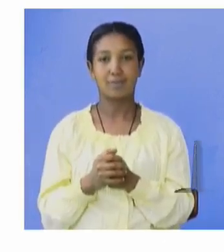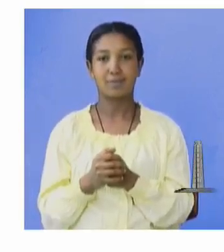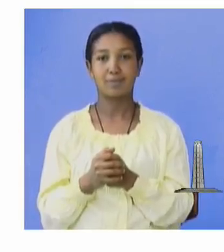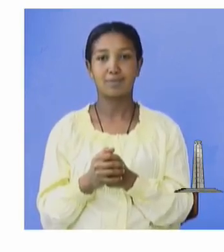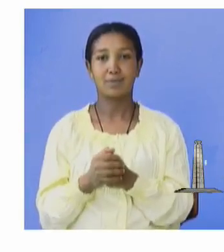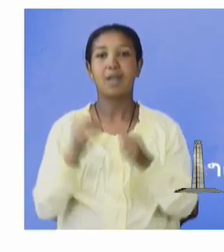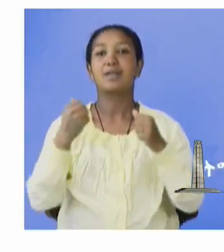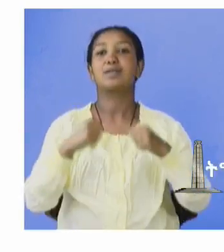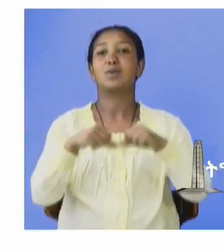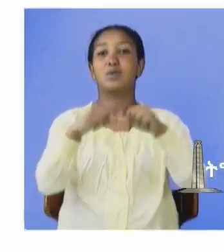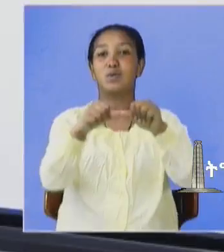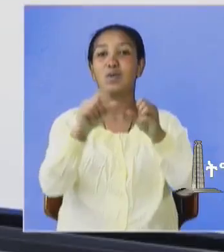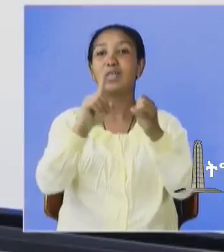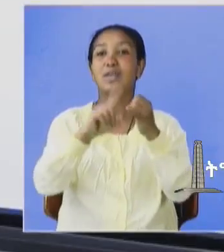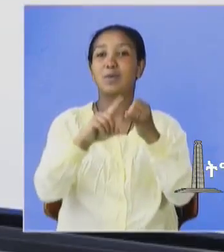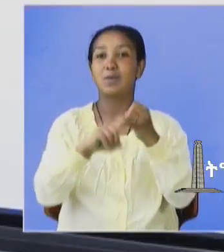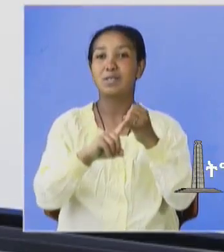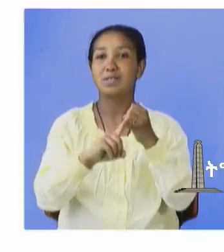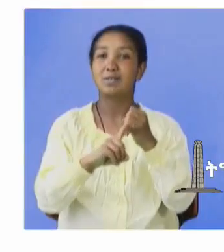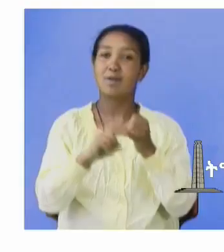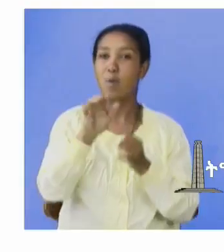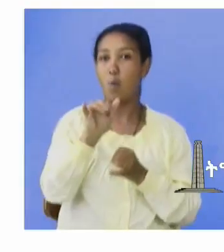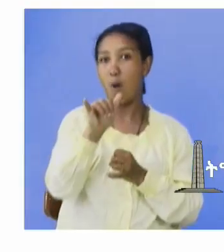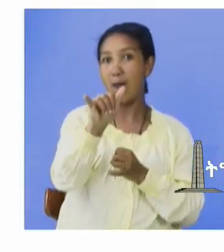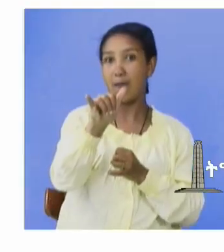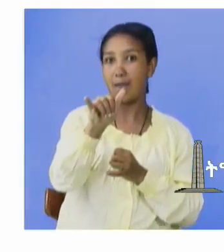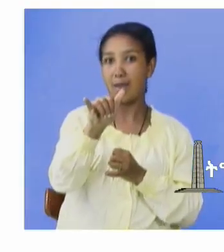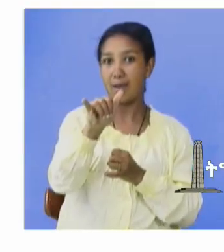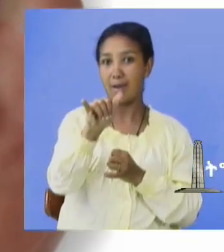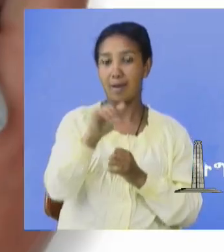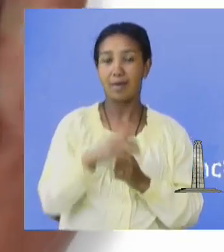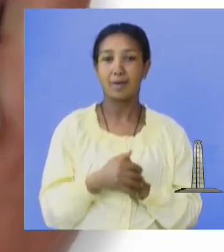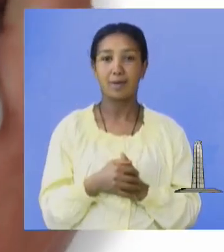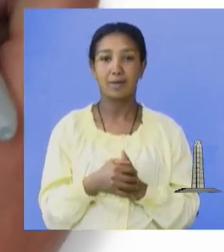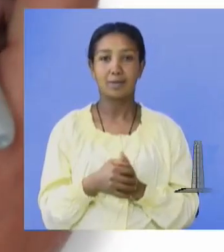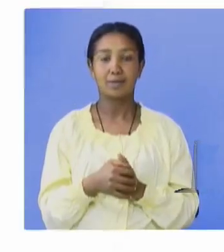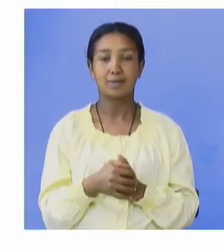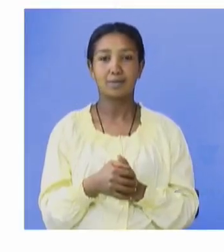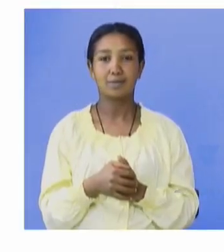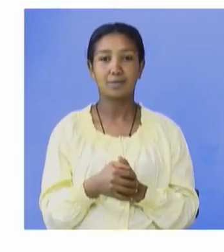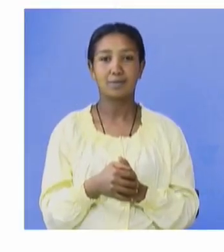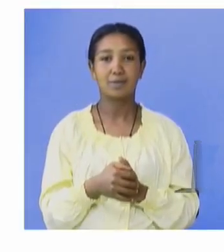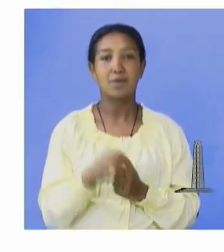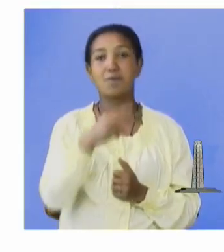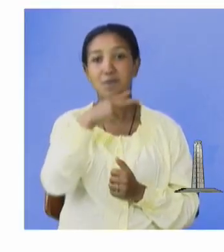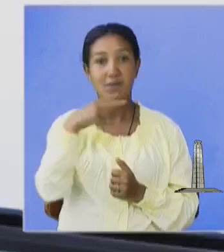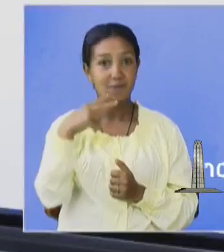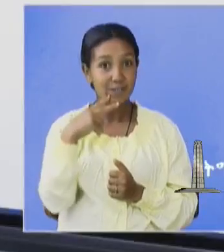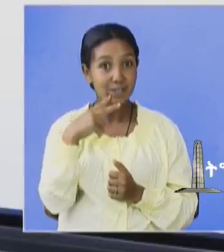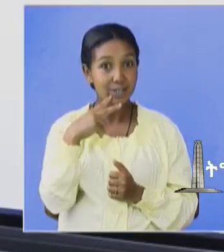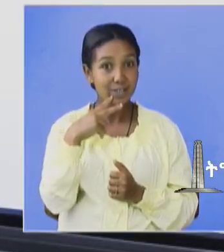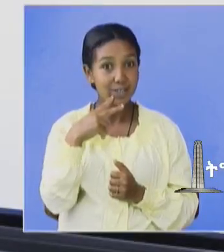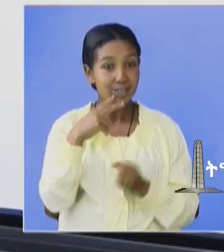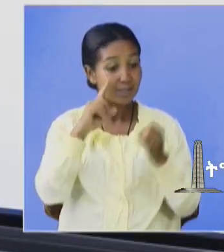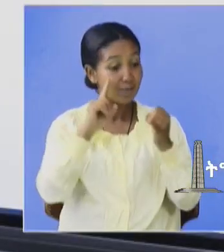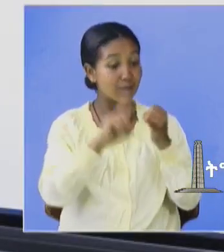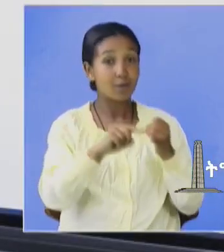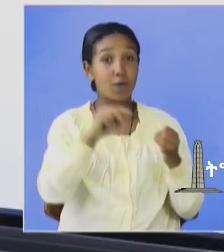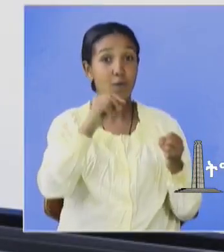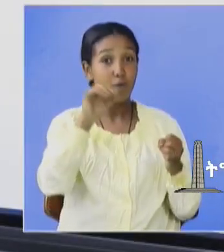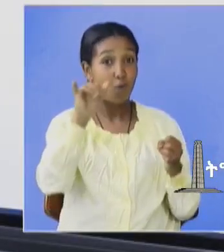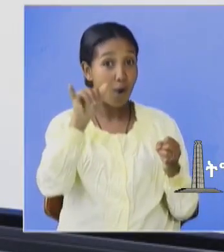Let us continue ending with y. Ending with y. Verbs with ending